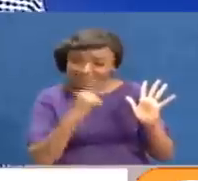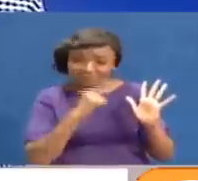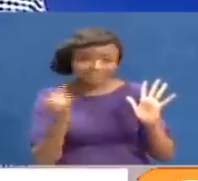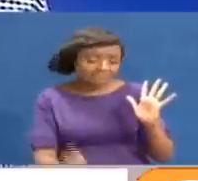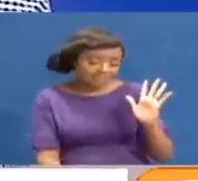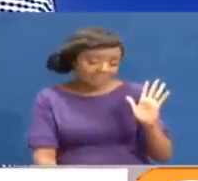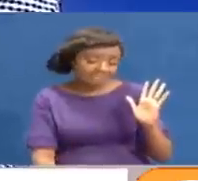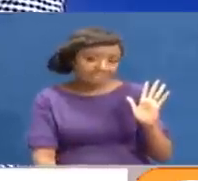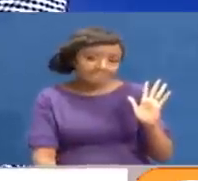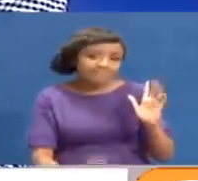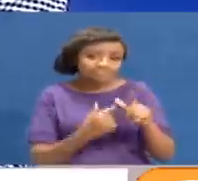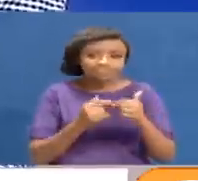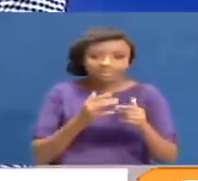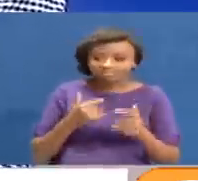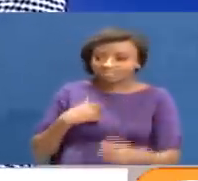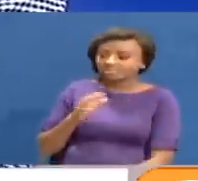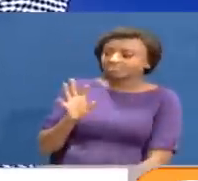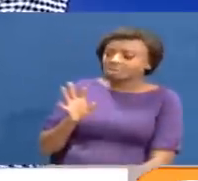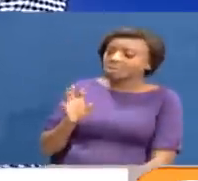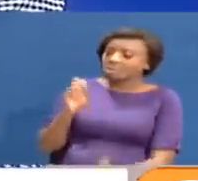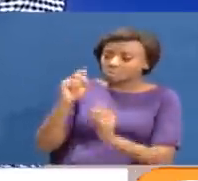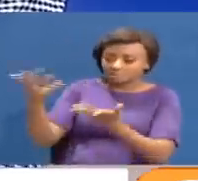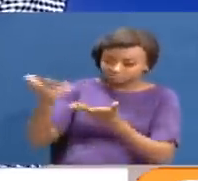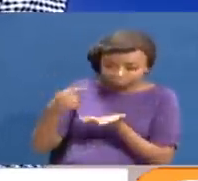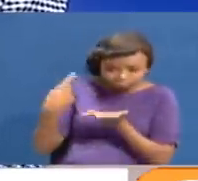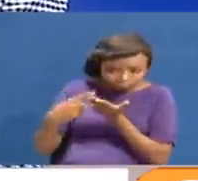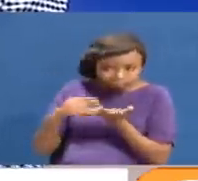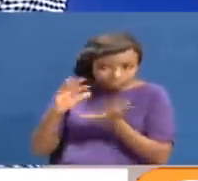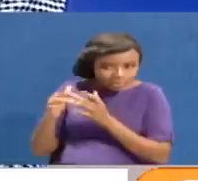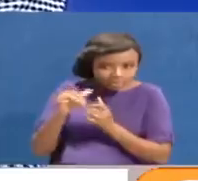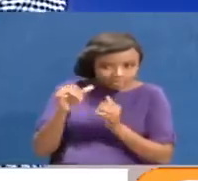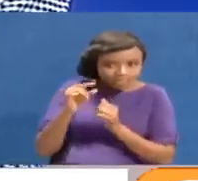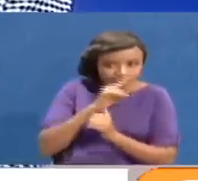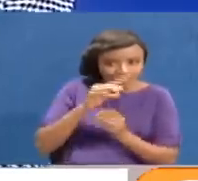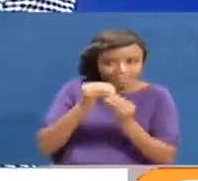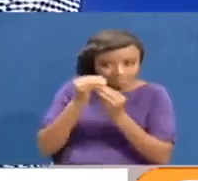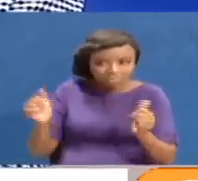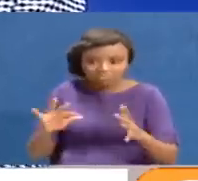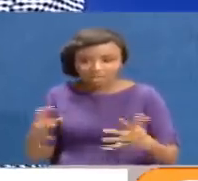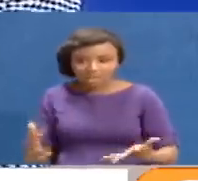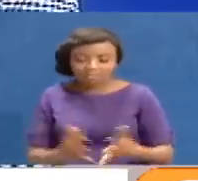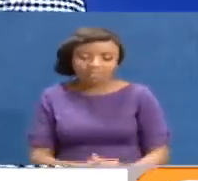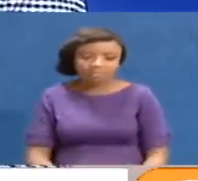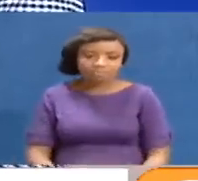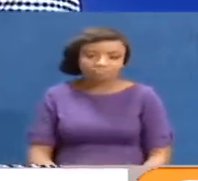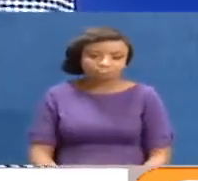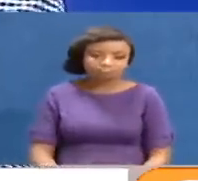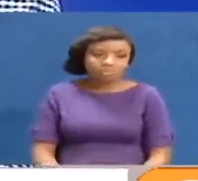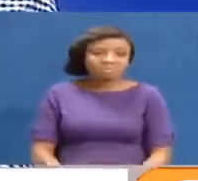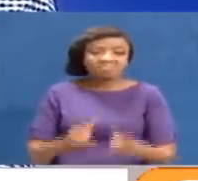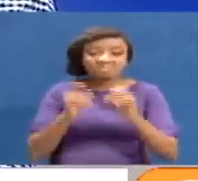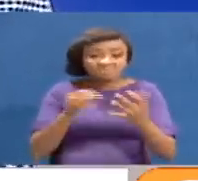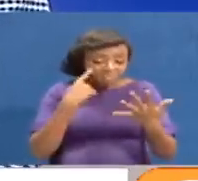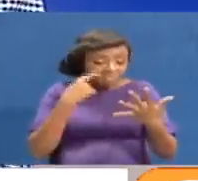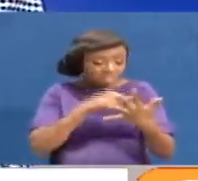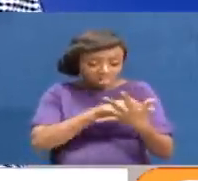for me. Okay. And then I would also, then we can have a discussion. How do we avoid this danger for ourselves or even for our children? But if something